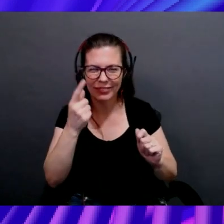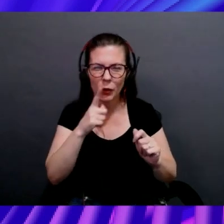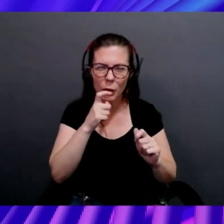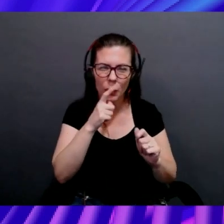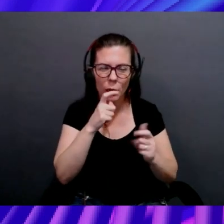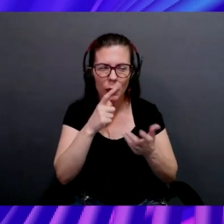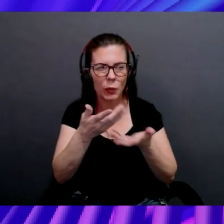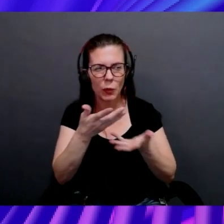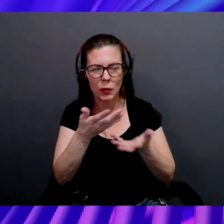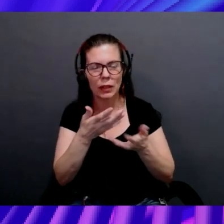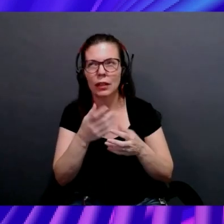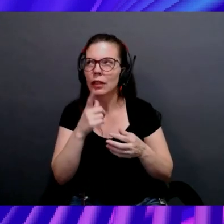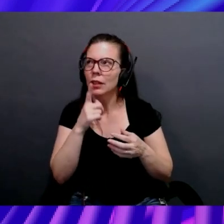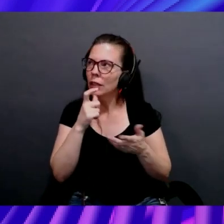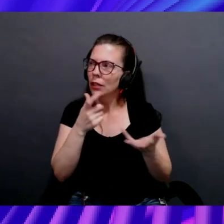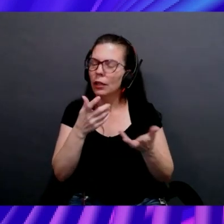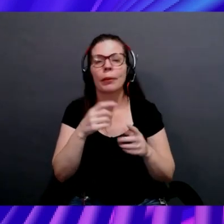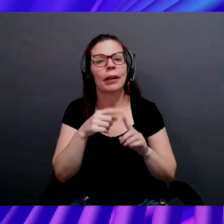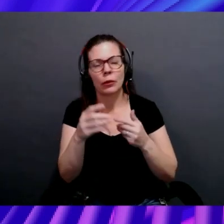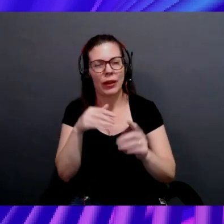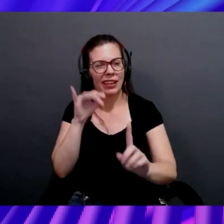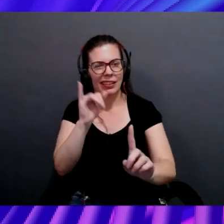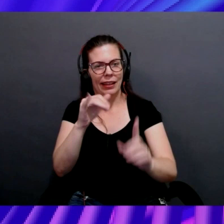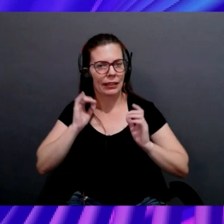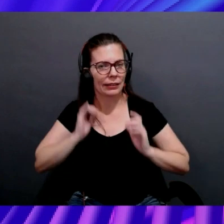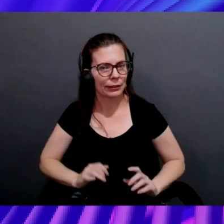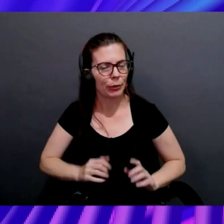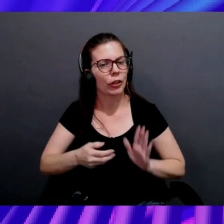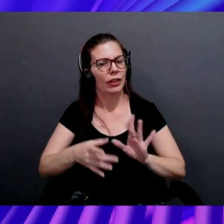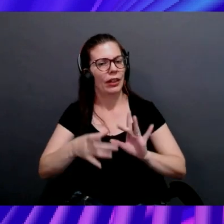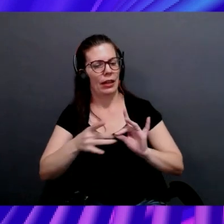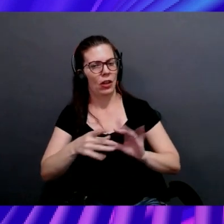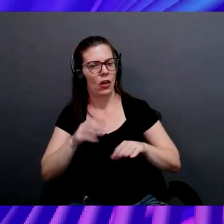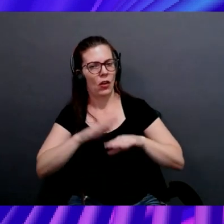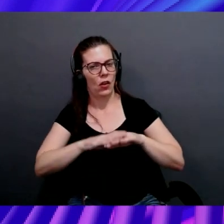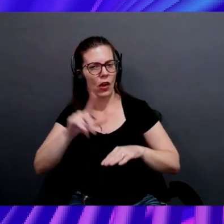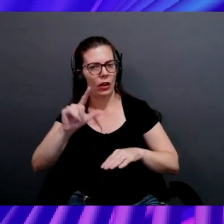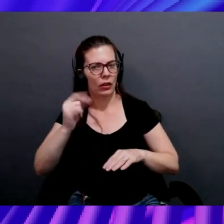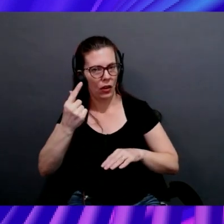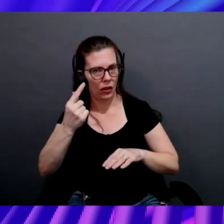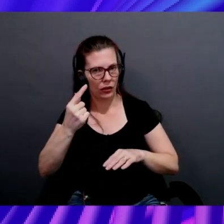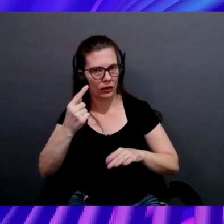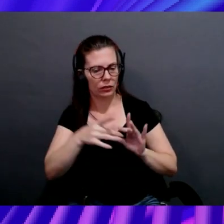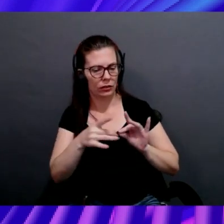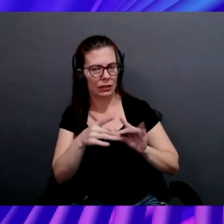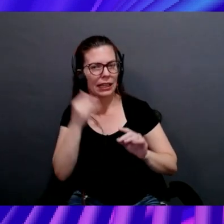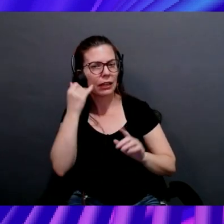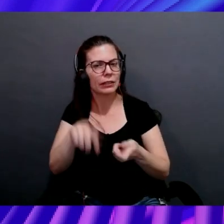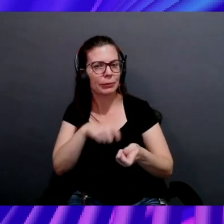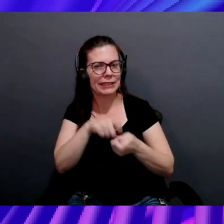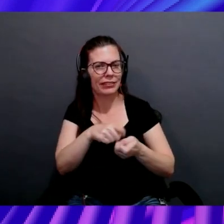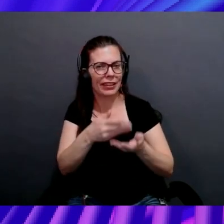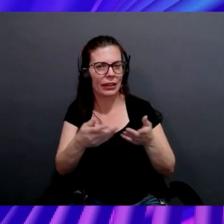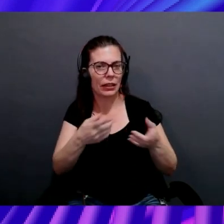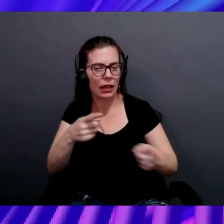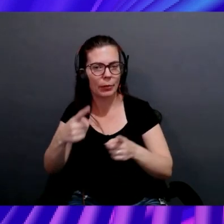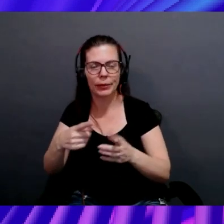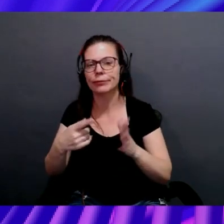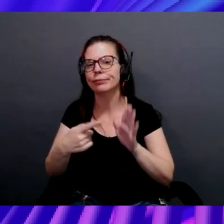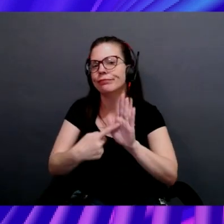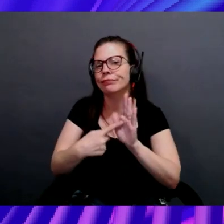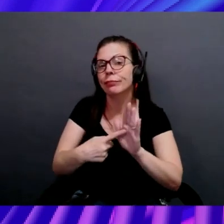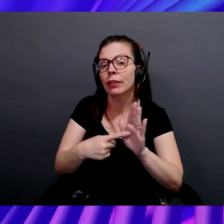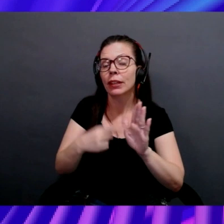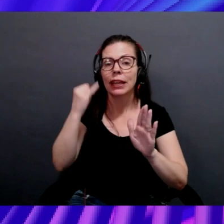about this, but they actually annotate on the logs when a specific thing has happened. So they would know when